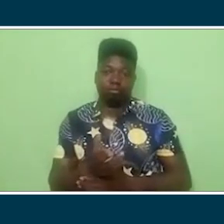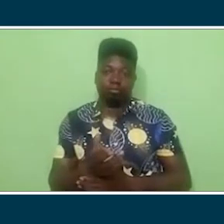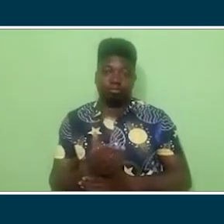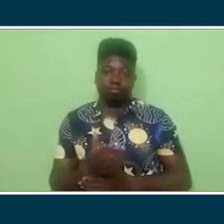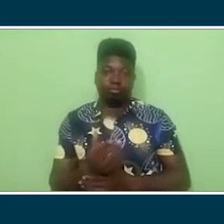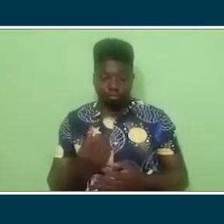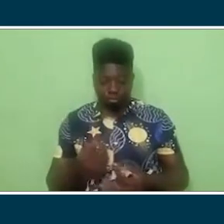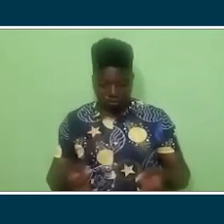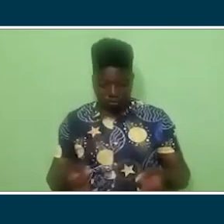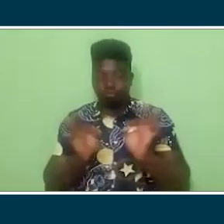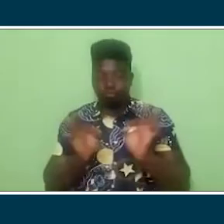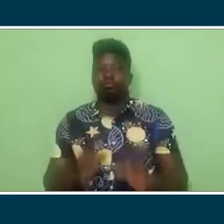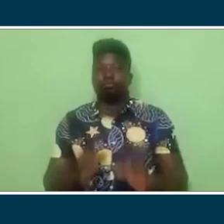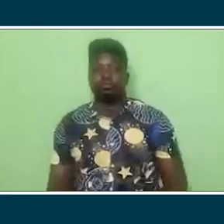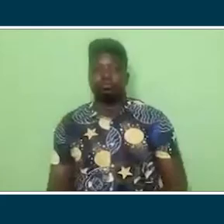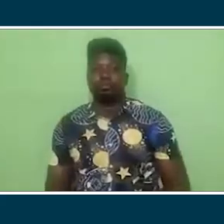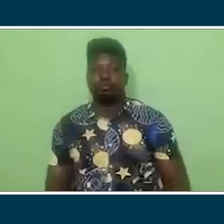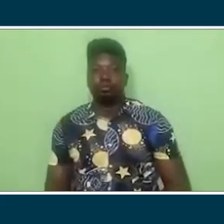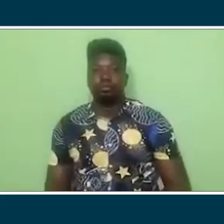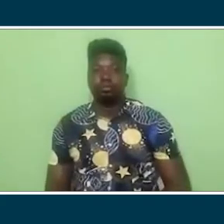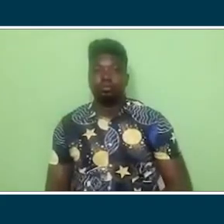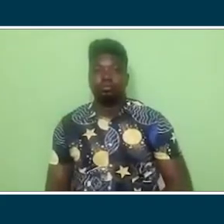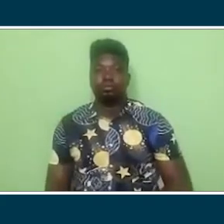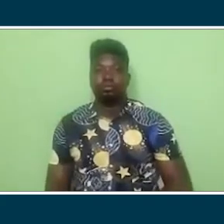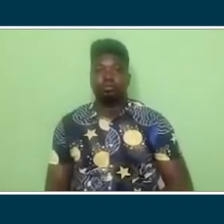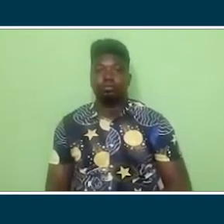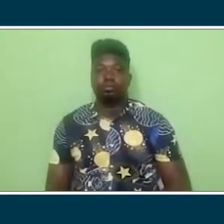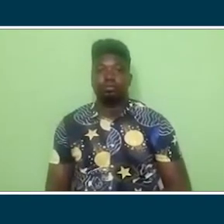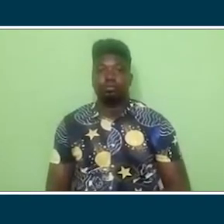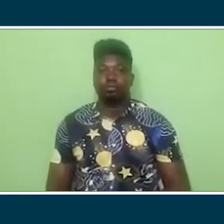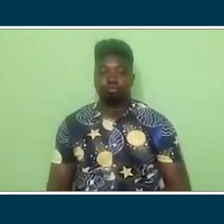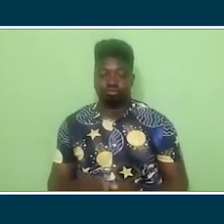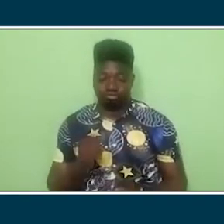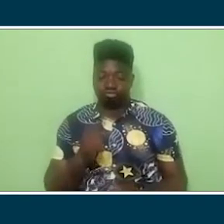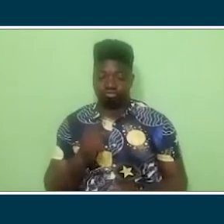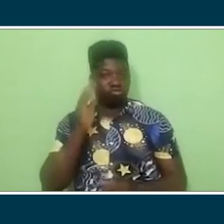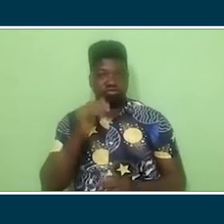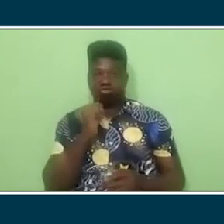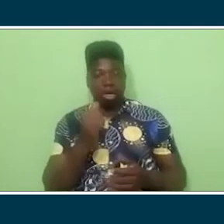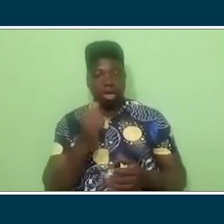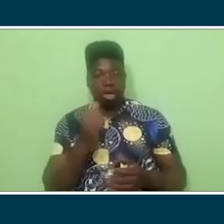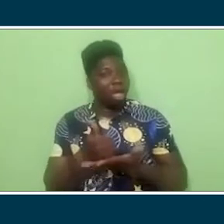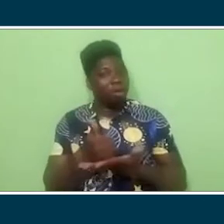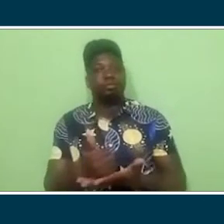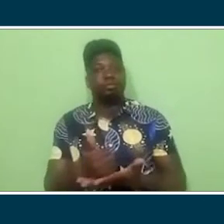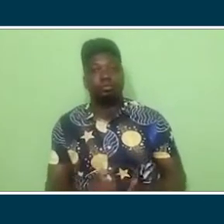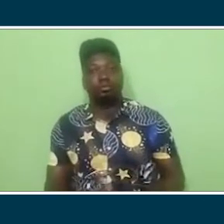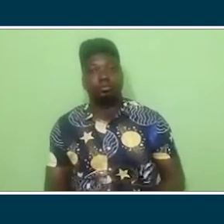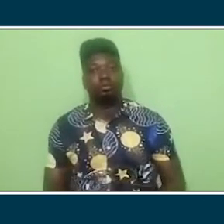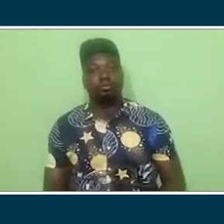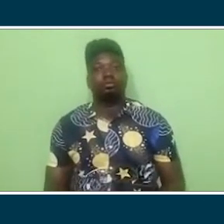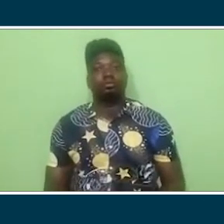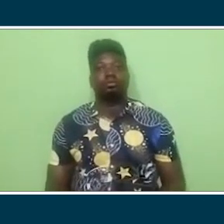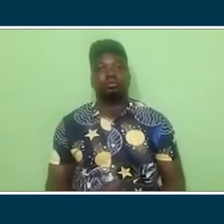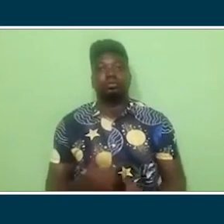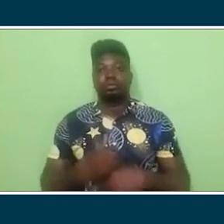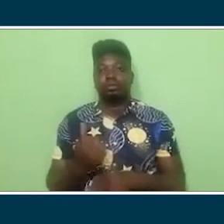relevancy and humanity won't be held. That's a world I want to create. And in the context of